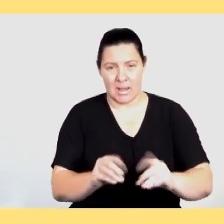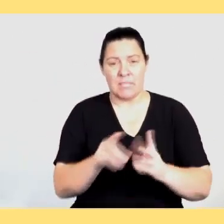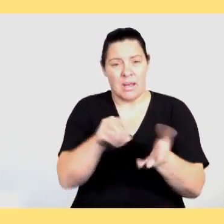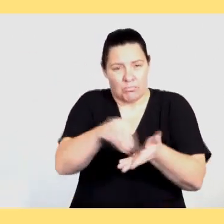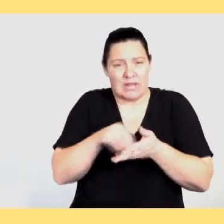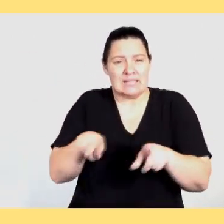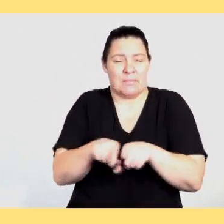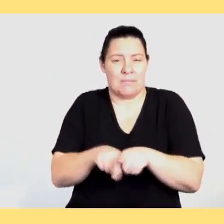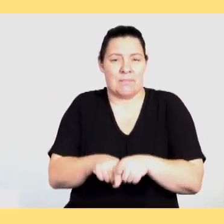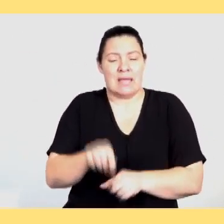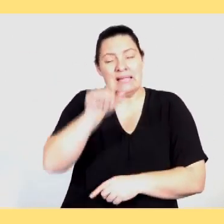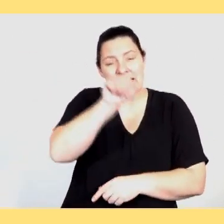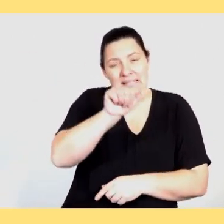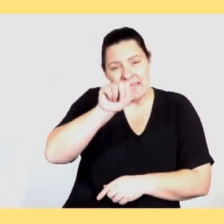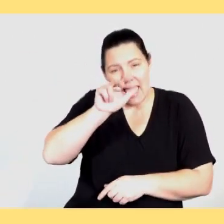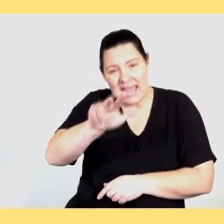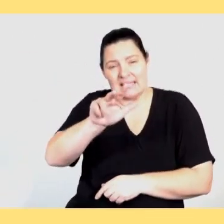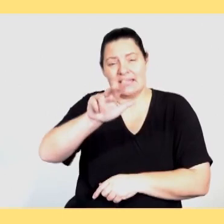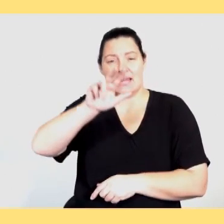what I then bring here,